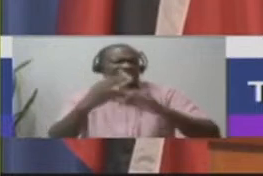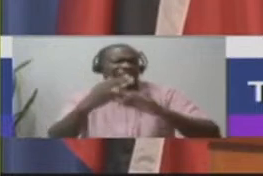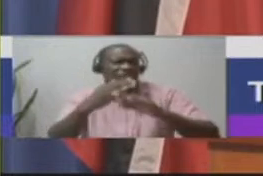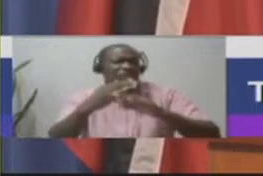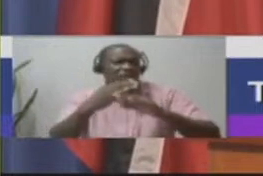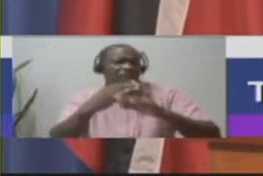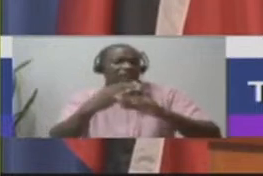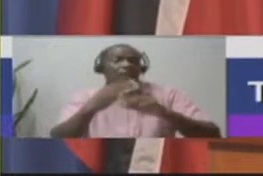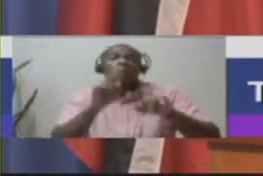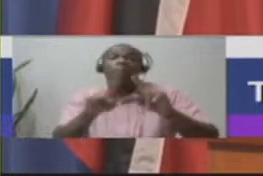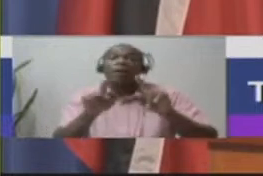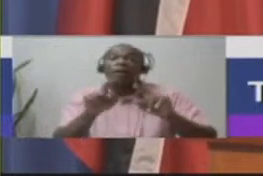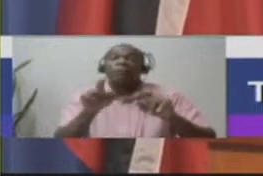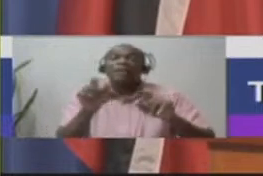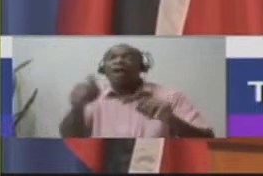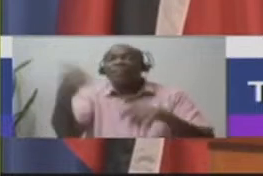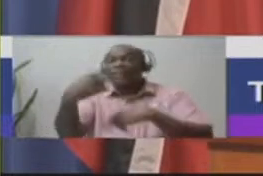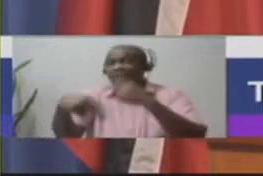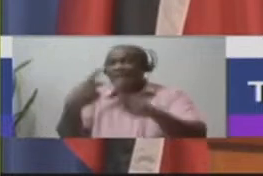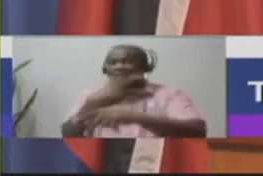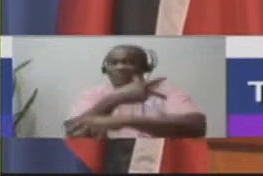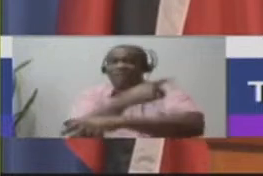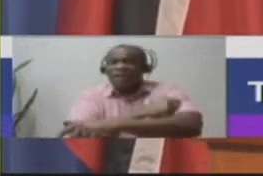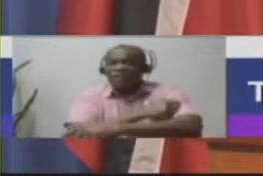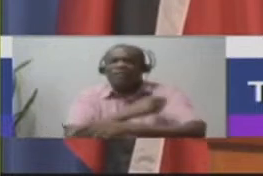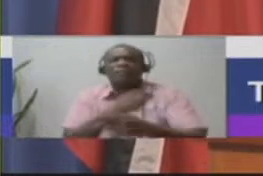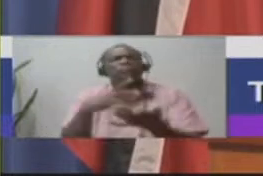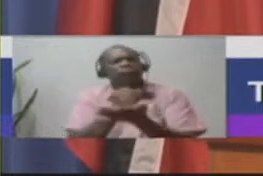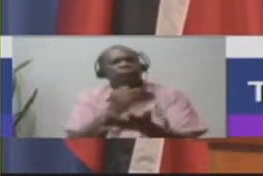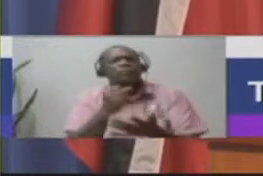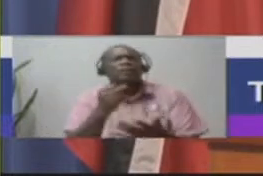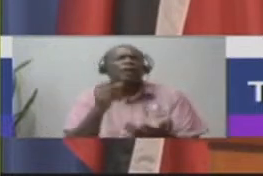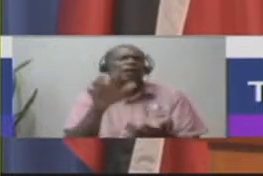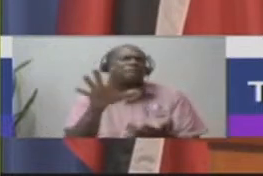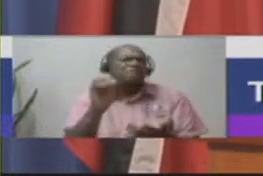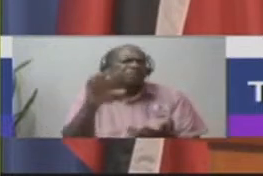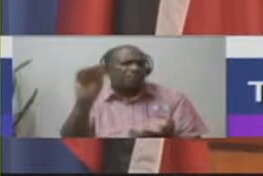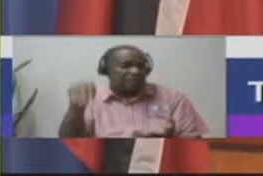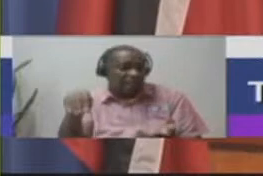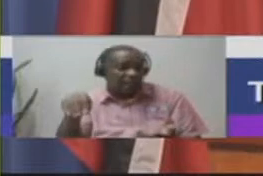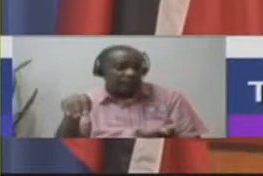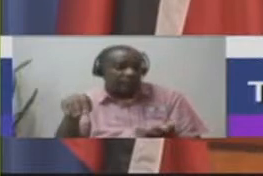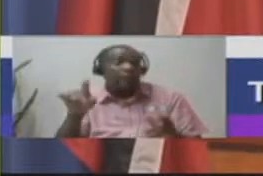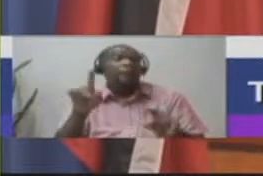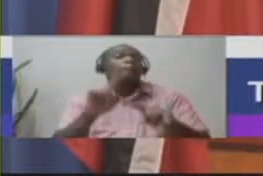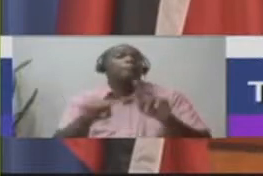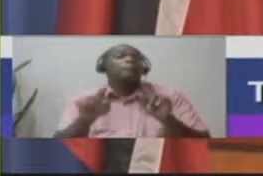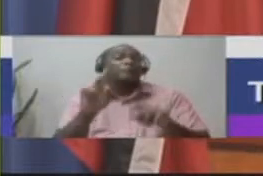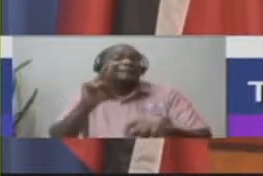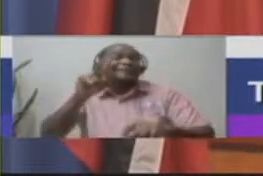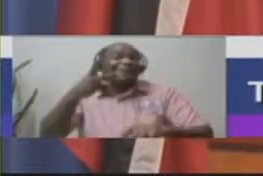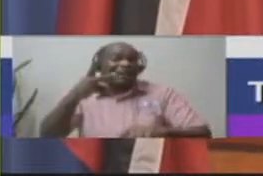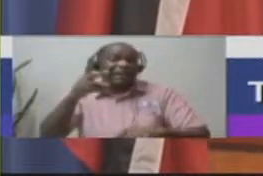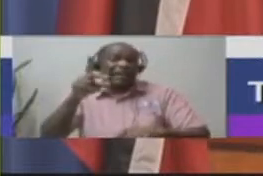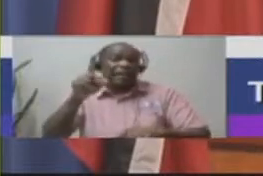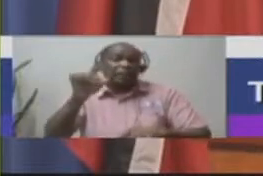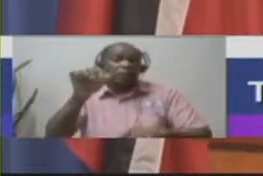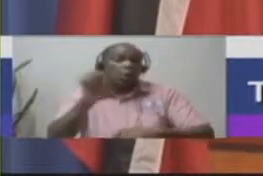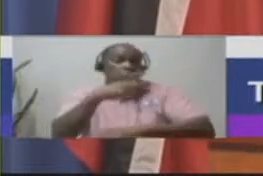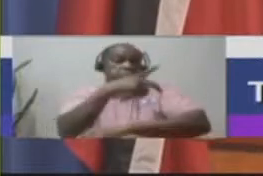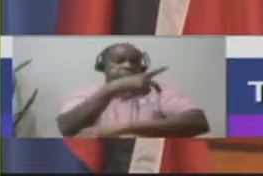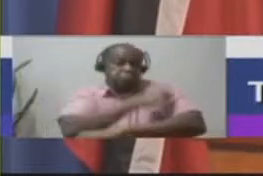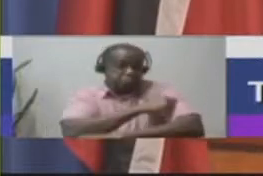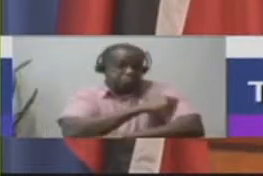50%, 60%. After your second shot, of course, we have been saying 14 days after your second shot, that's when you get